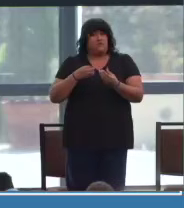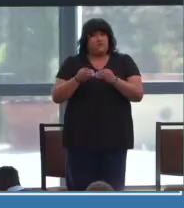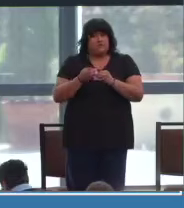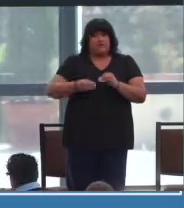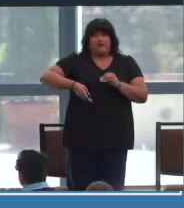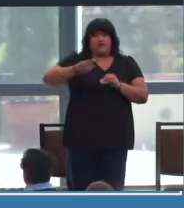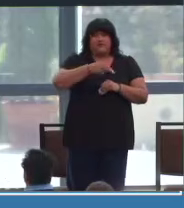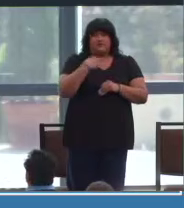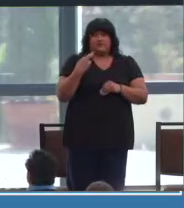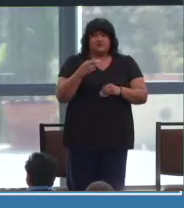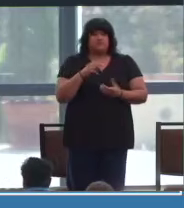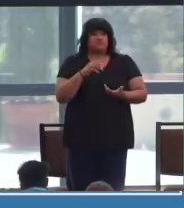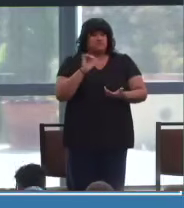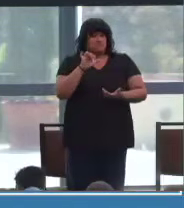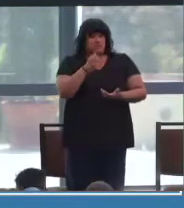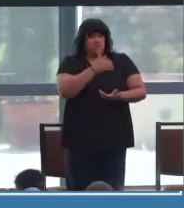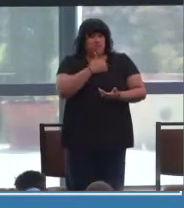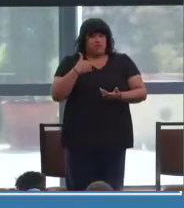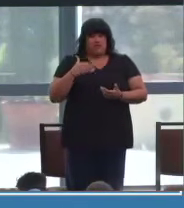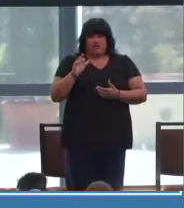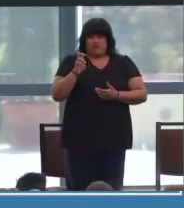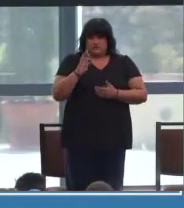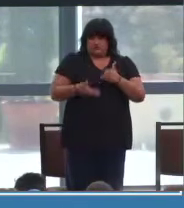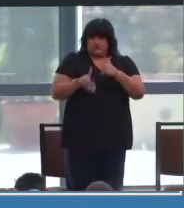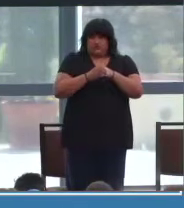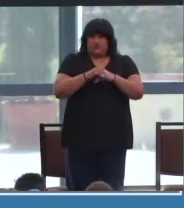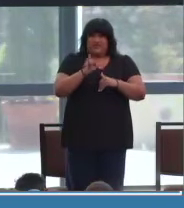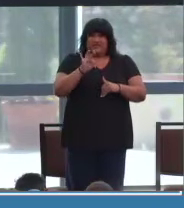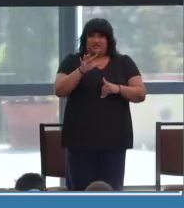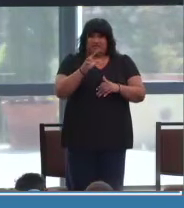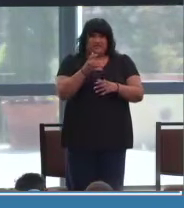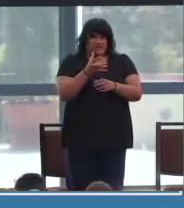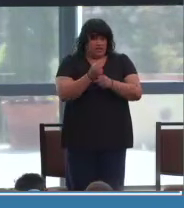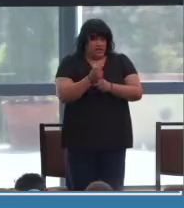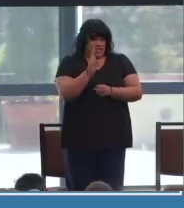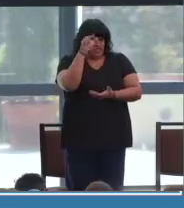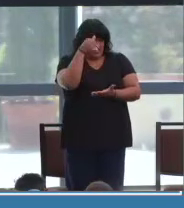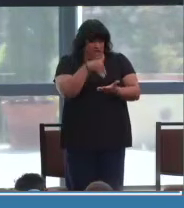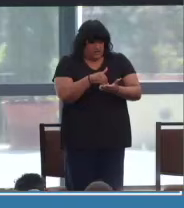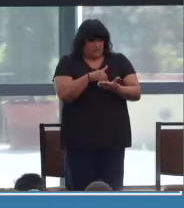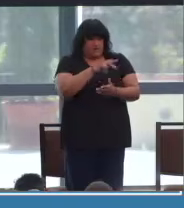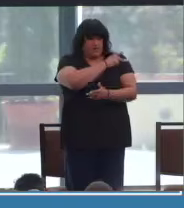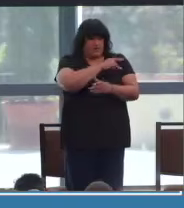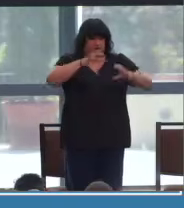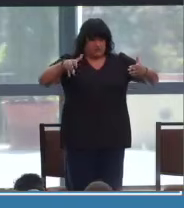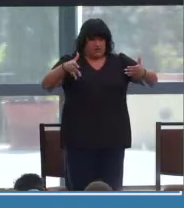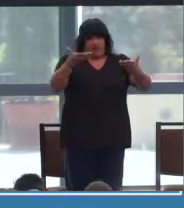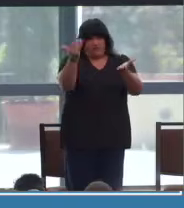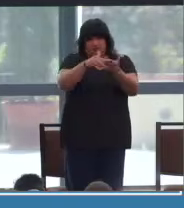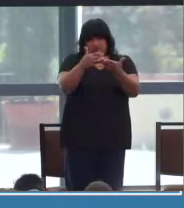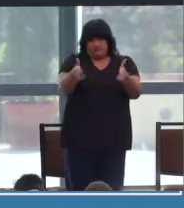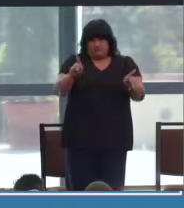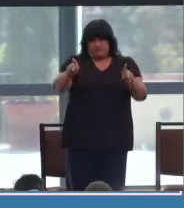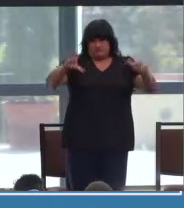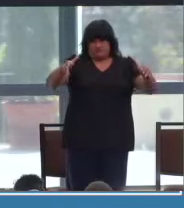was increased. But if you took 1,000 patients and used hormone replacement therapy, and again, general population